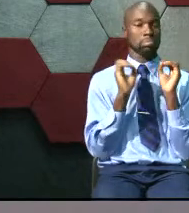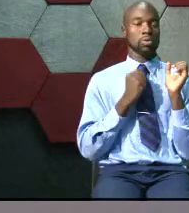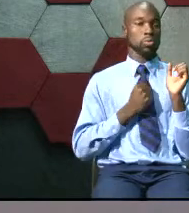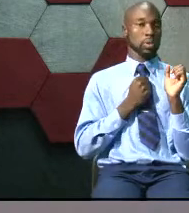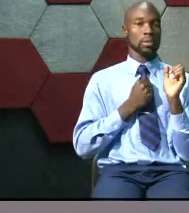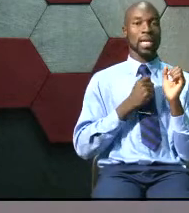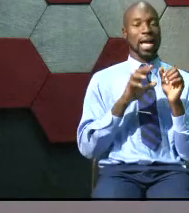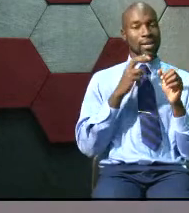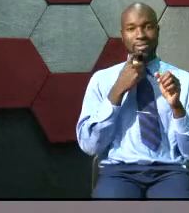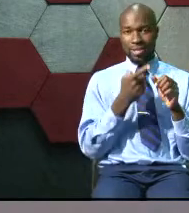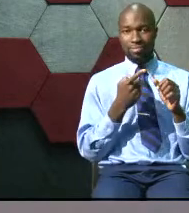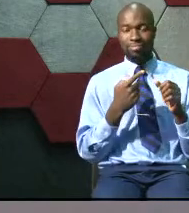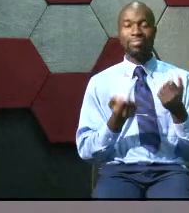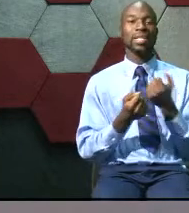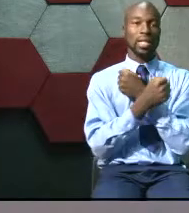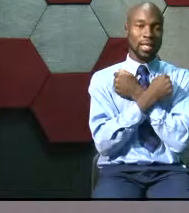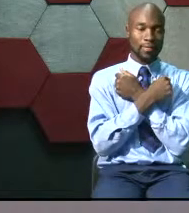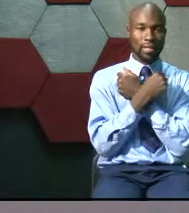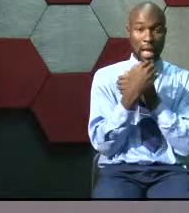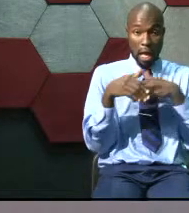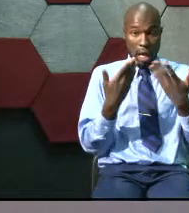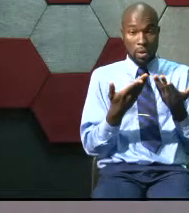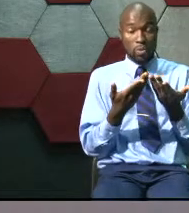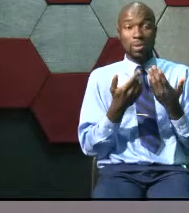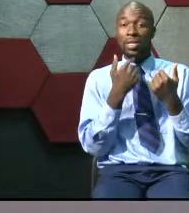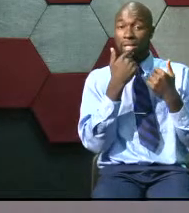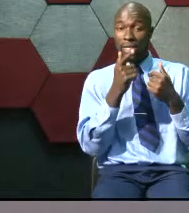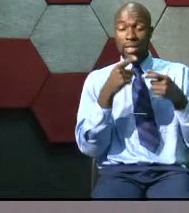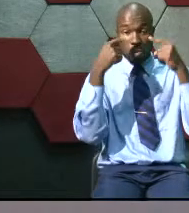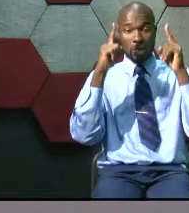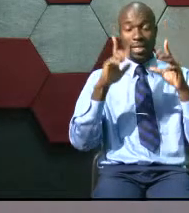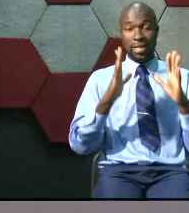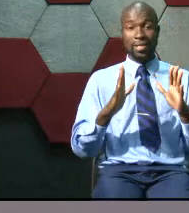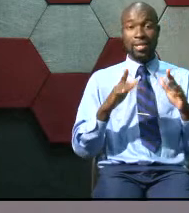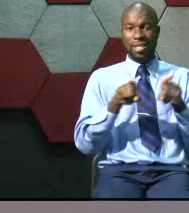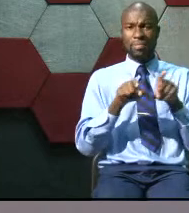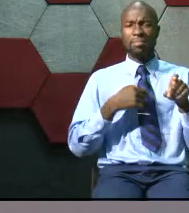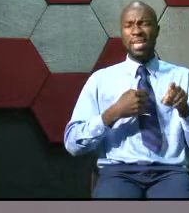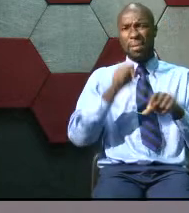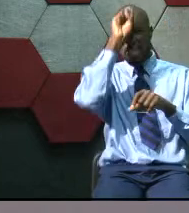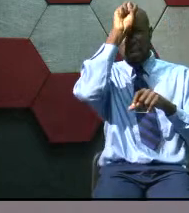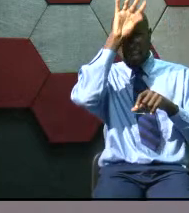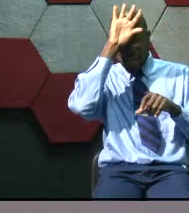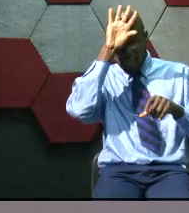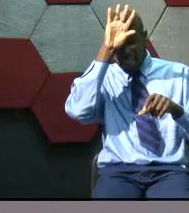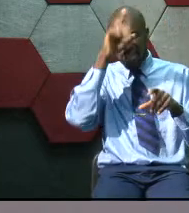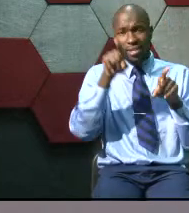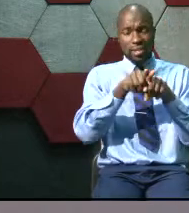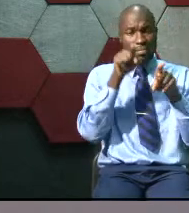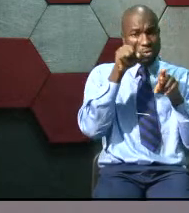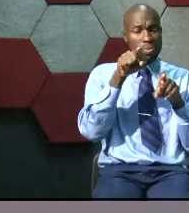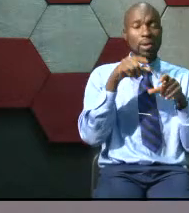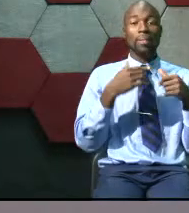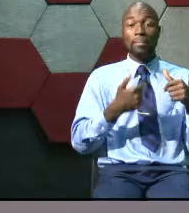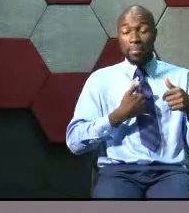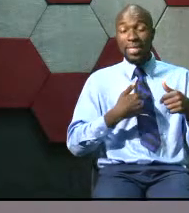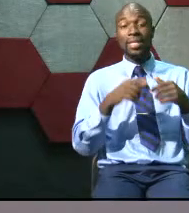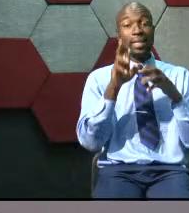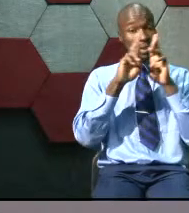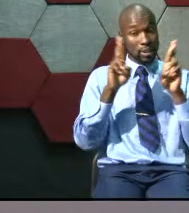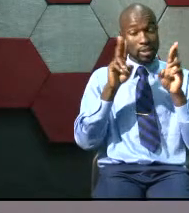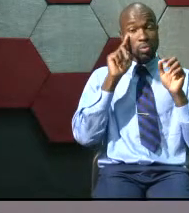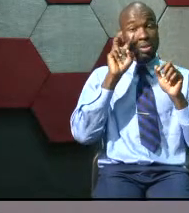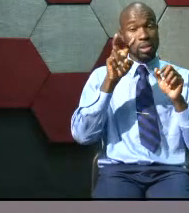our lovely award announcers announce the winners, I'm also as surprised as all of you. So I'm actually very eager to see where this will be, because at